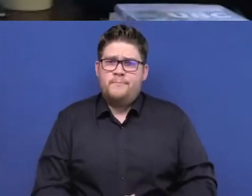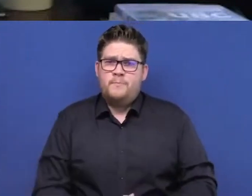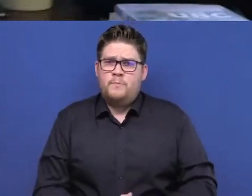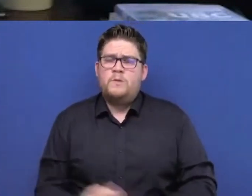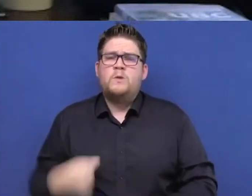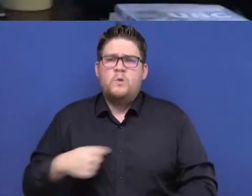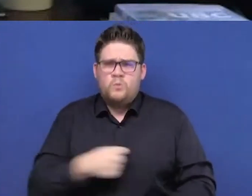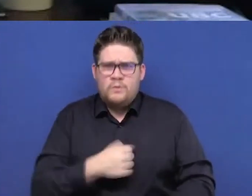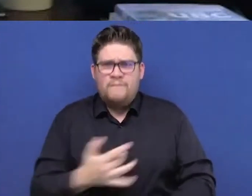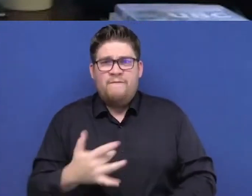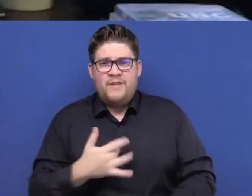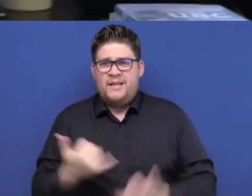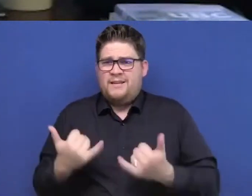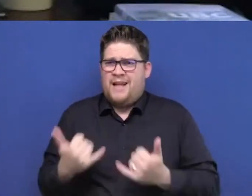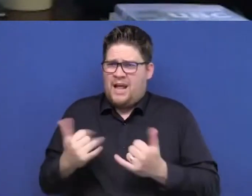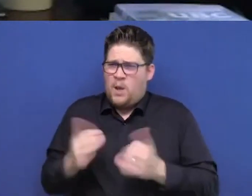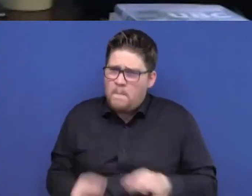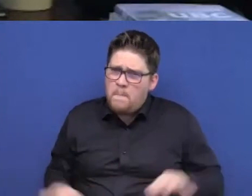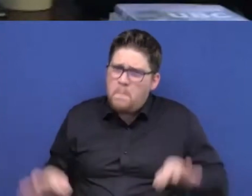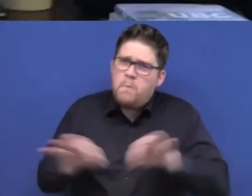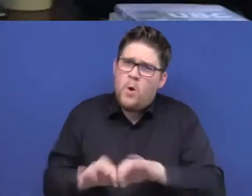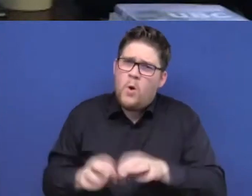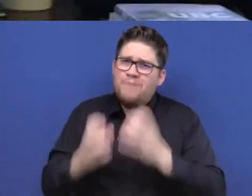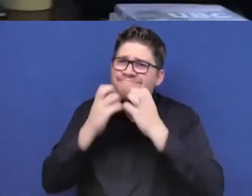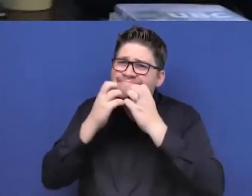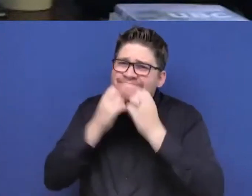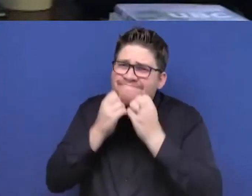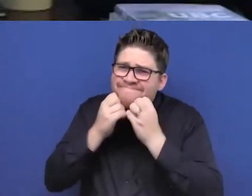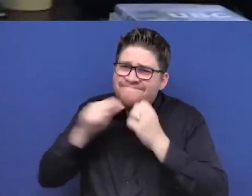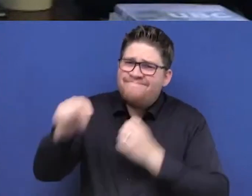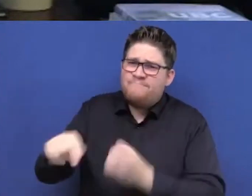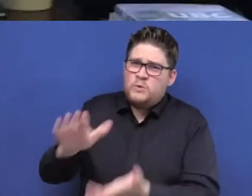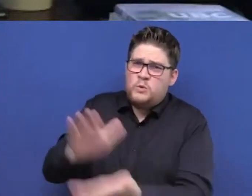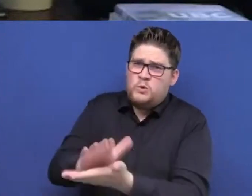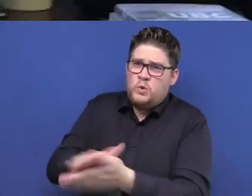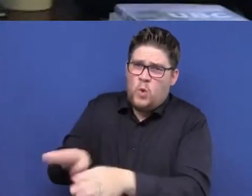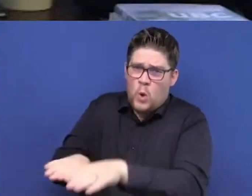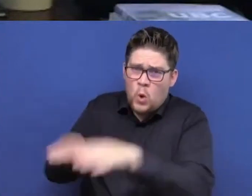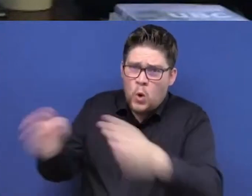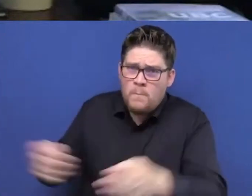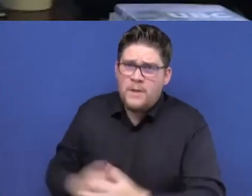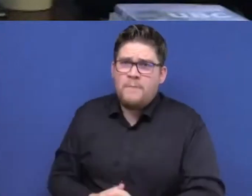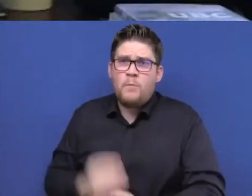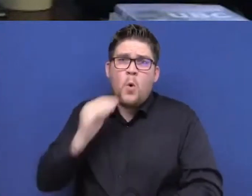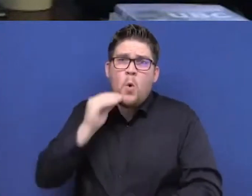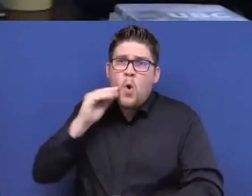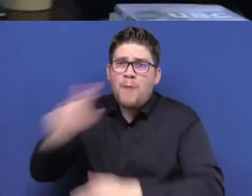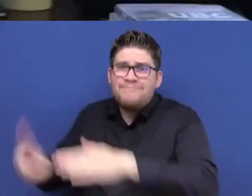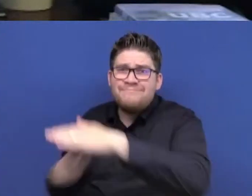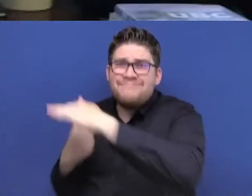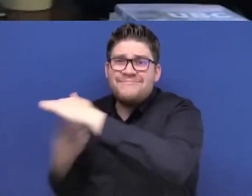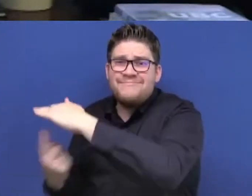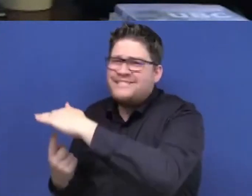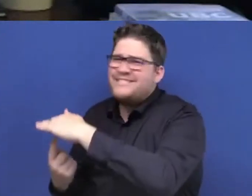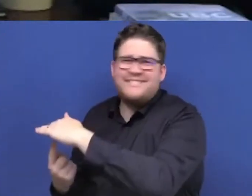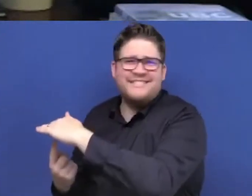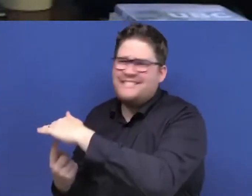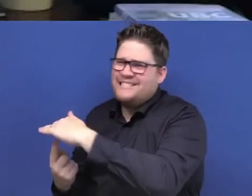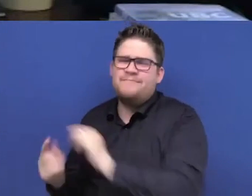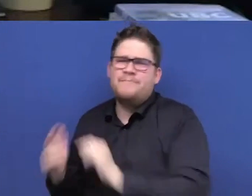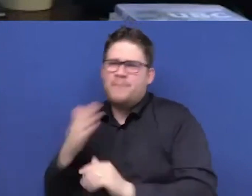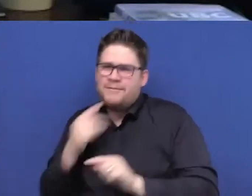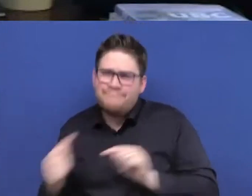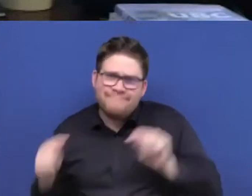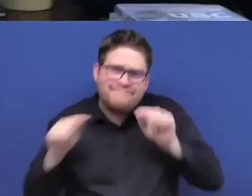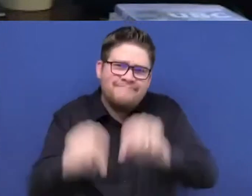in-school learnings. And we are committed to that again this year. We want to make sure that as many of those who are eligible